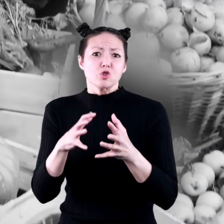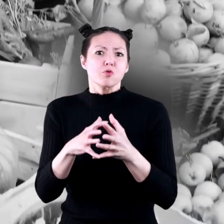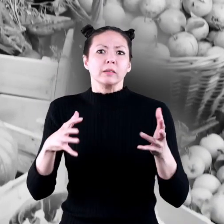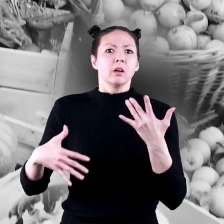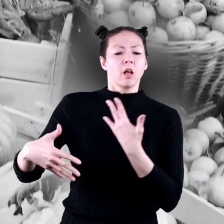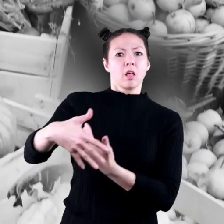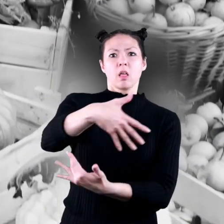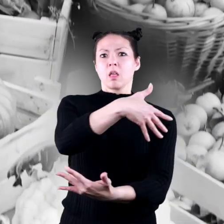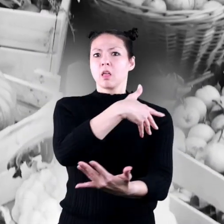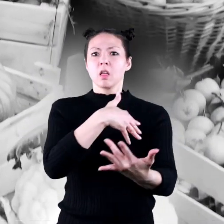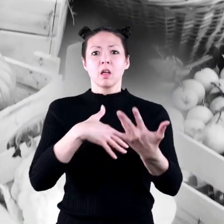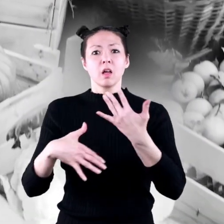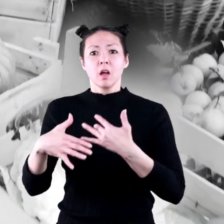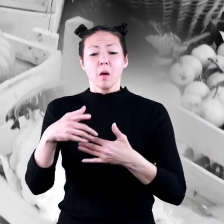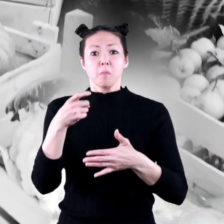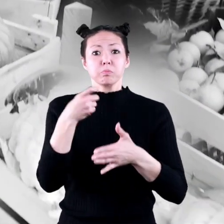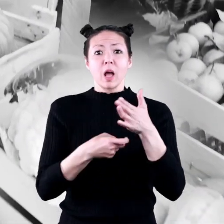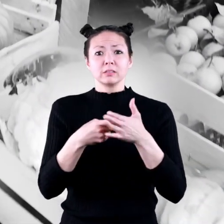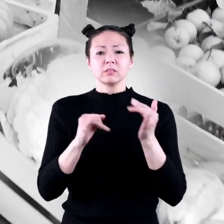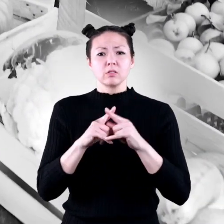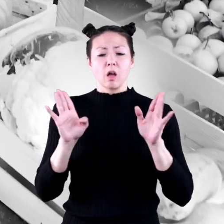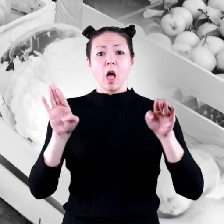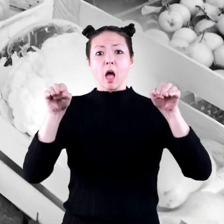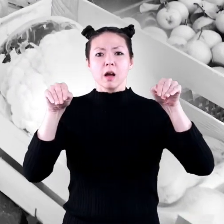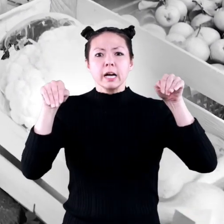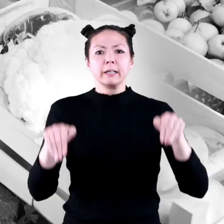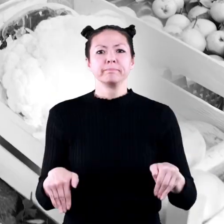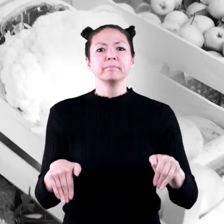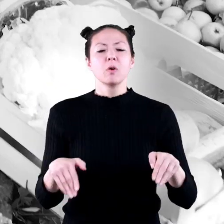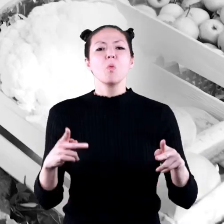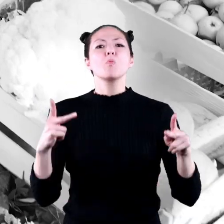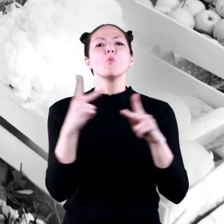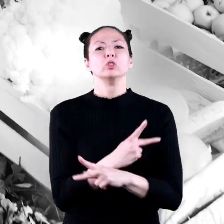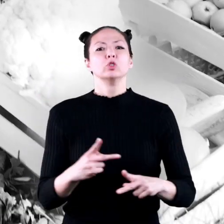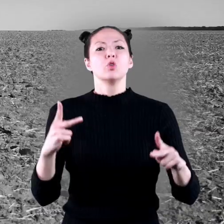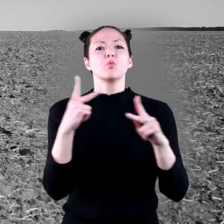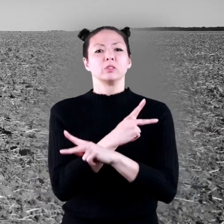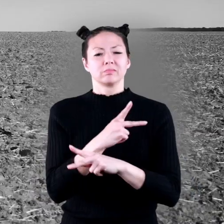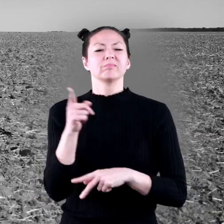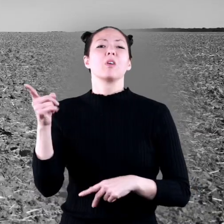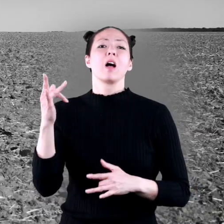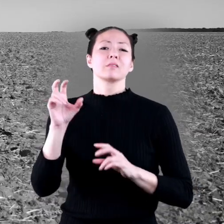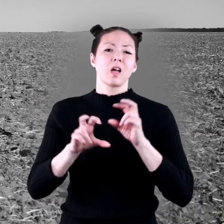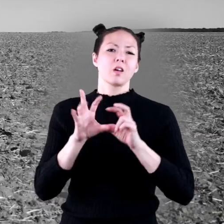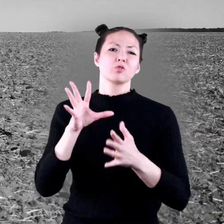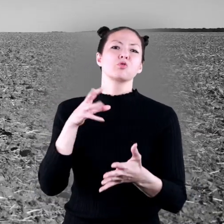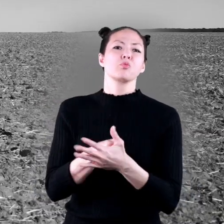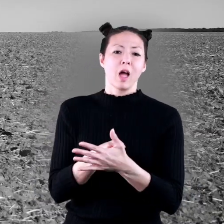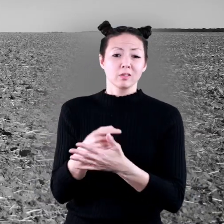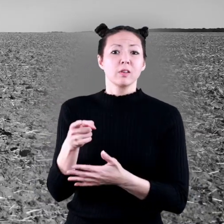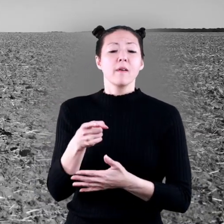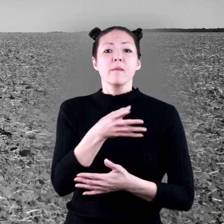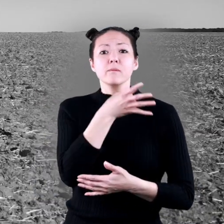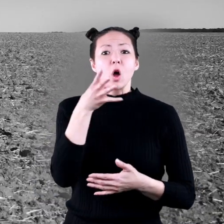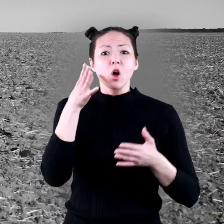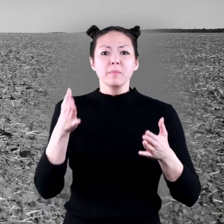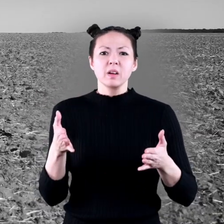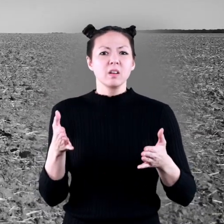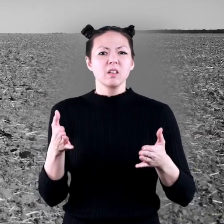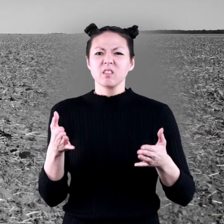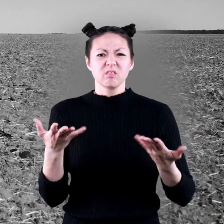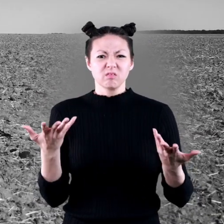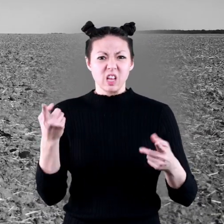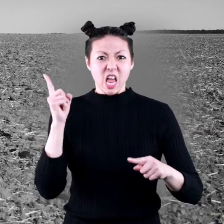many crops, and there was too much to go around, the prices started falling. This was made worse by the stock market